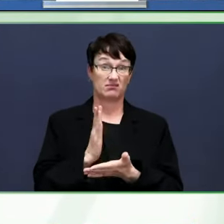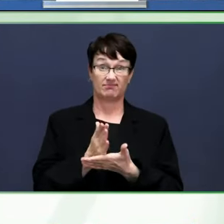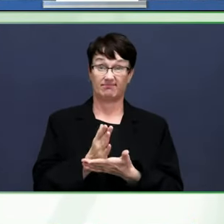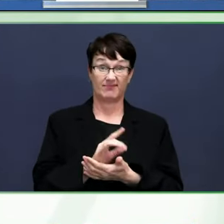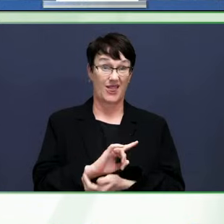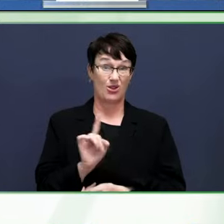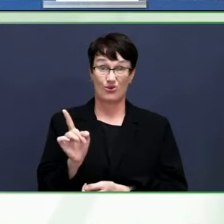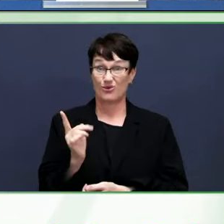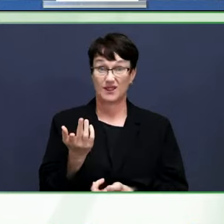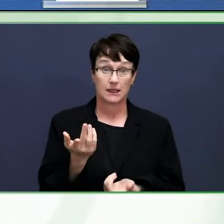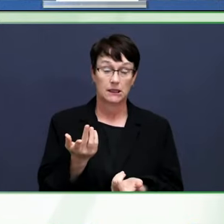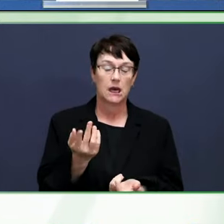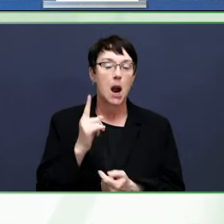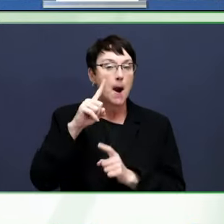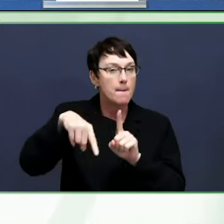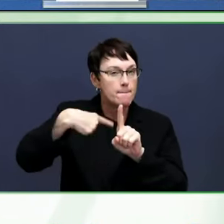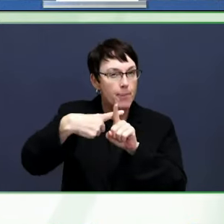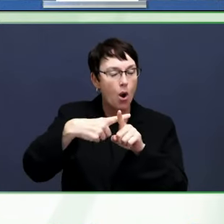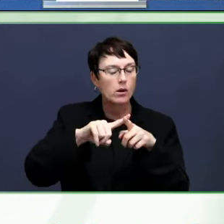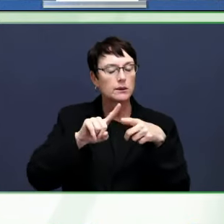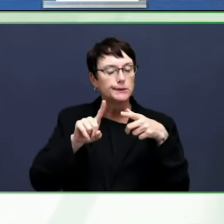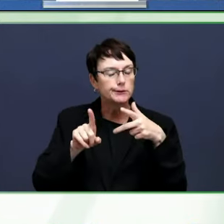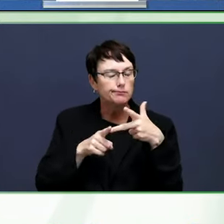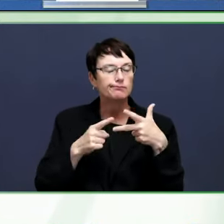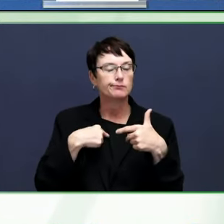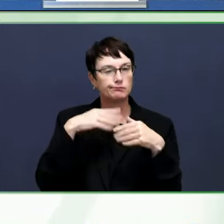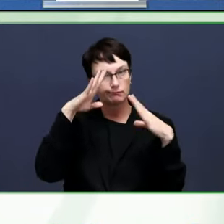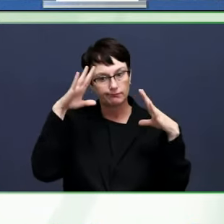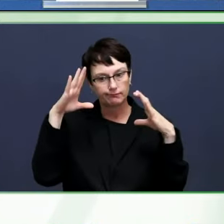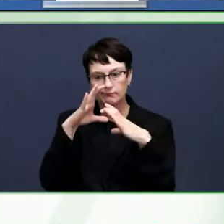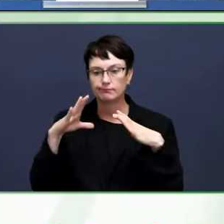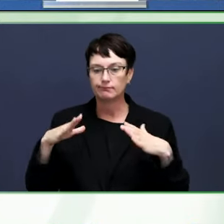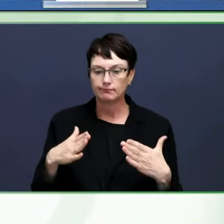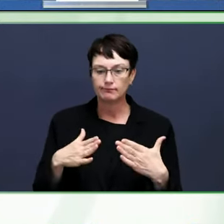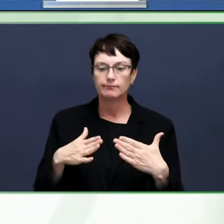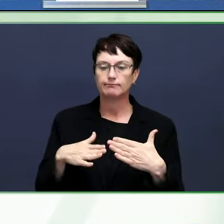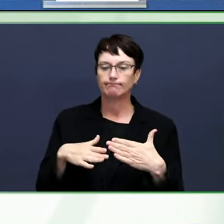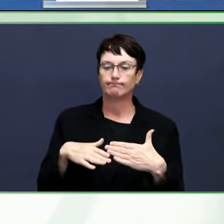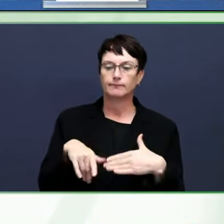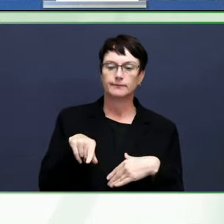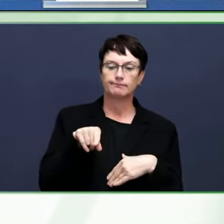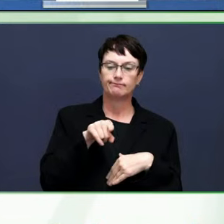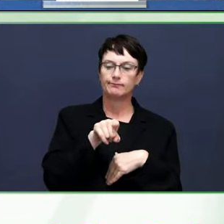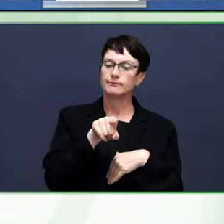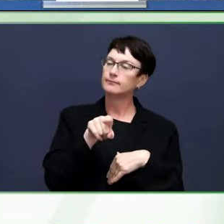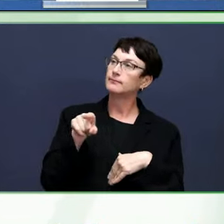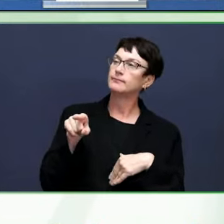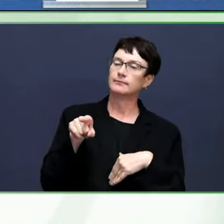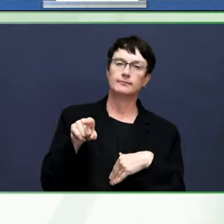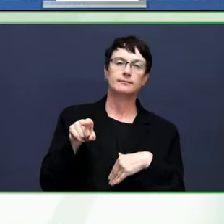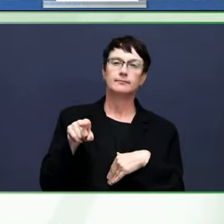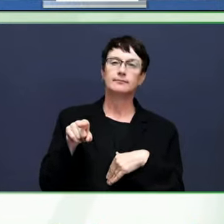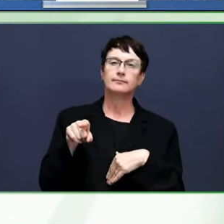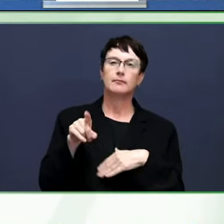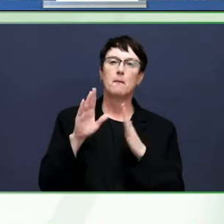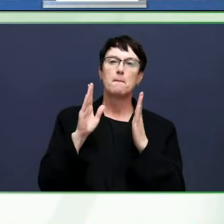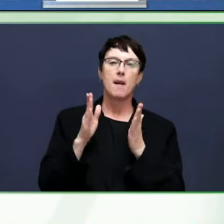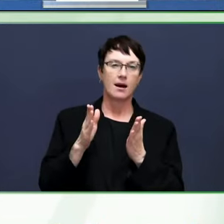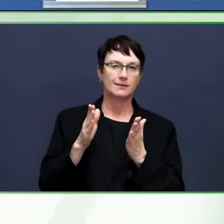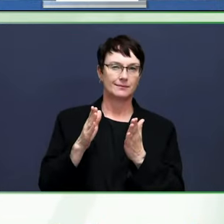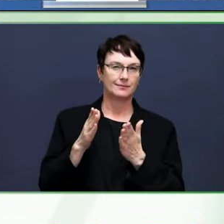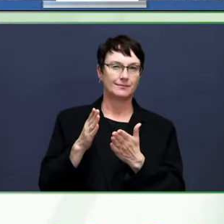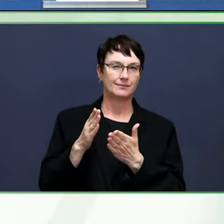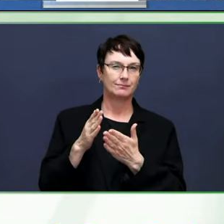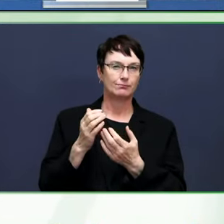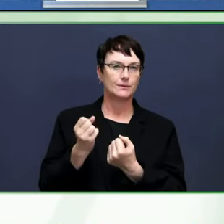students, and that's an area that is really in need of support. Sometimes in schools in Sweden, if you look at